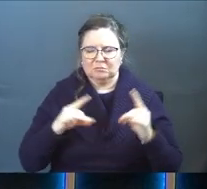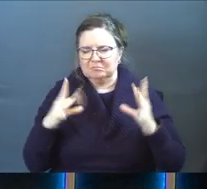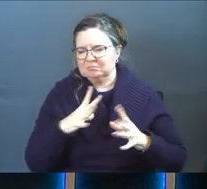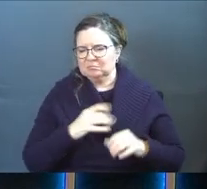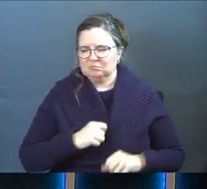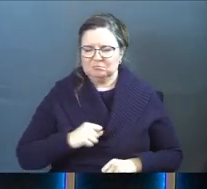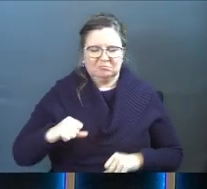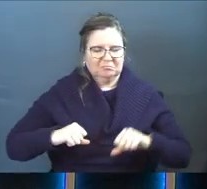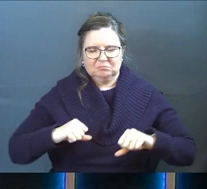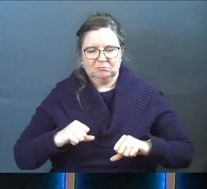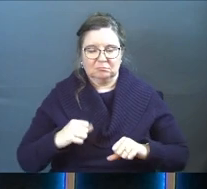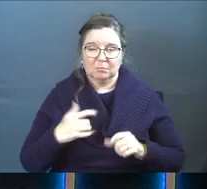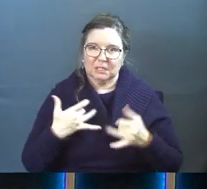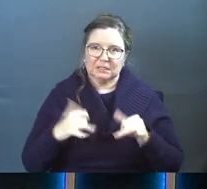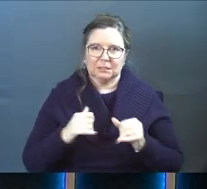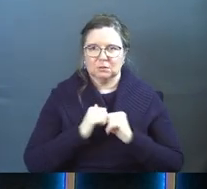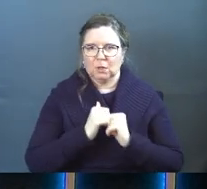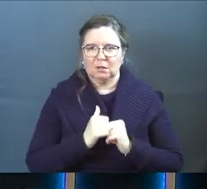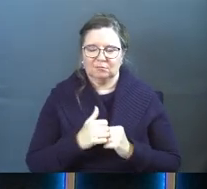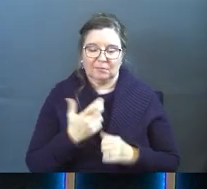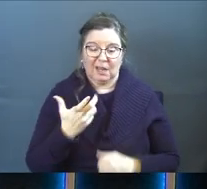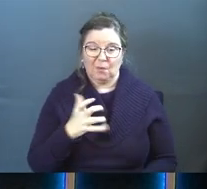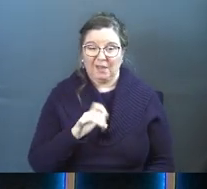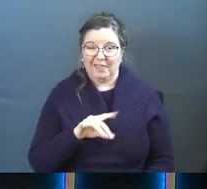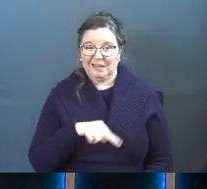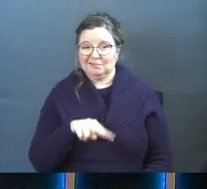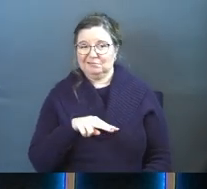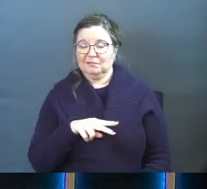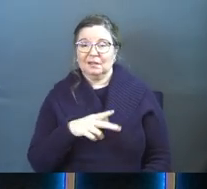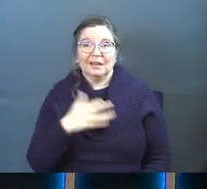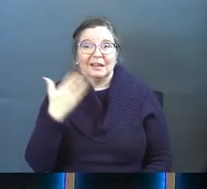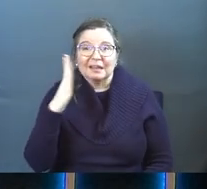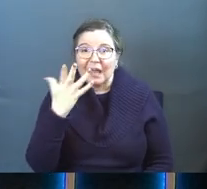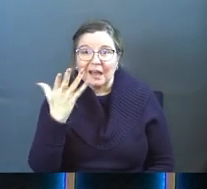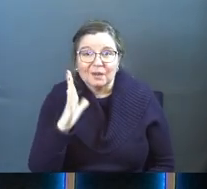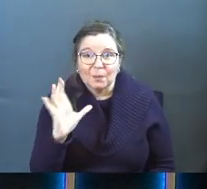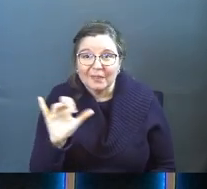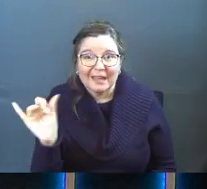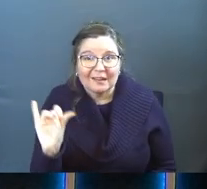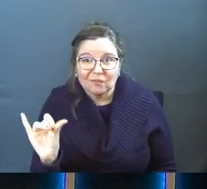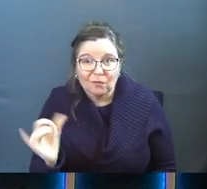guts. And you're like, I don't want that. Neither does God.